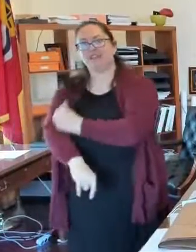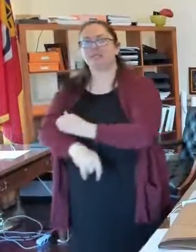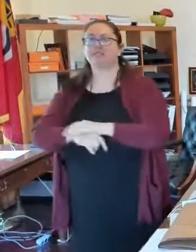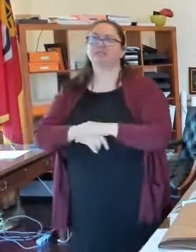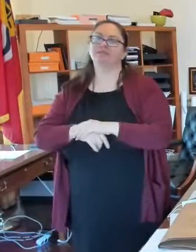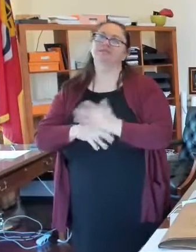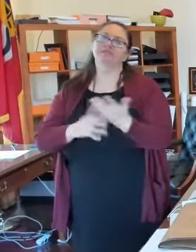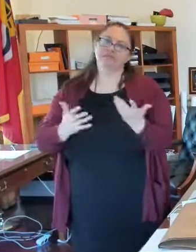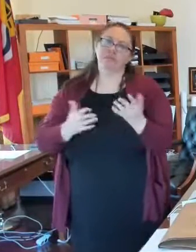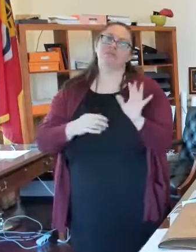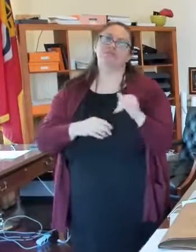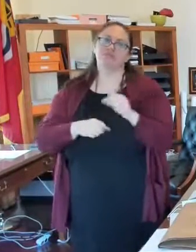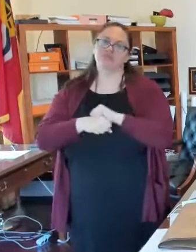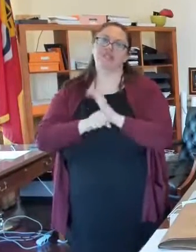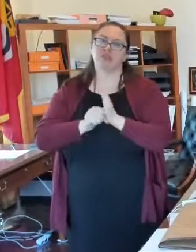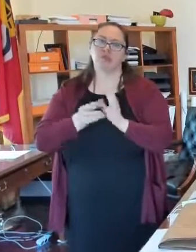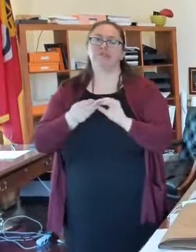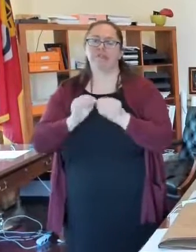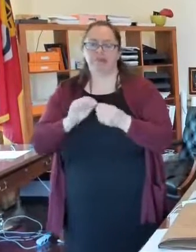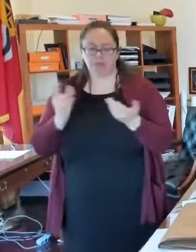COVID numbers.